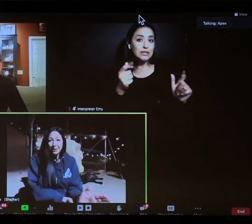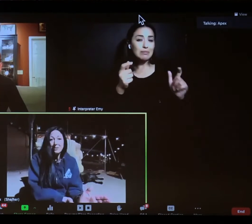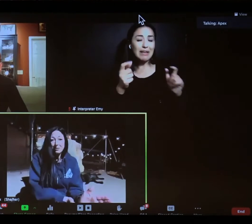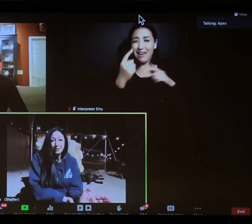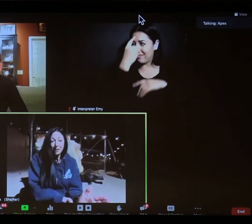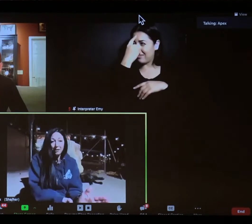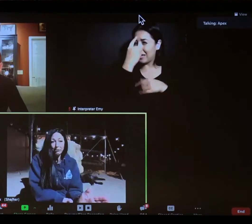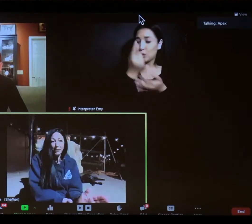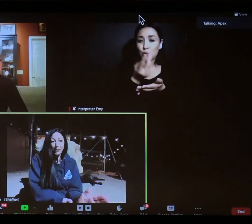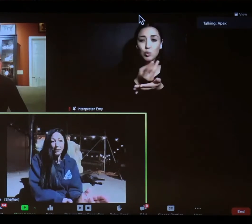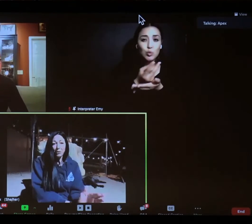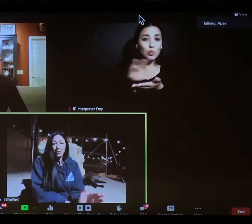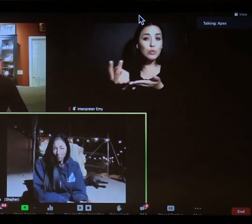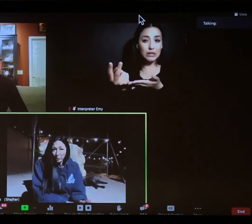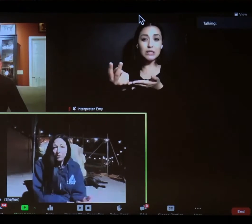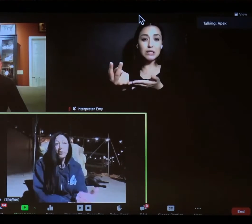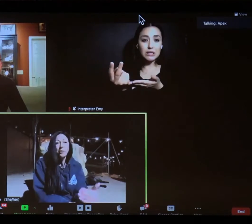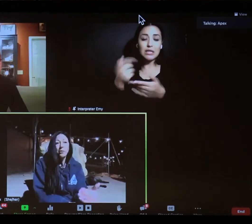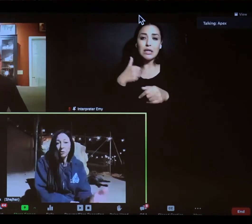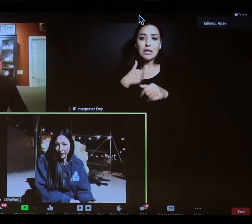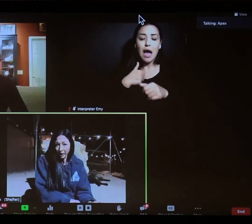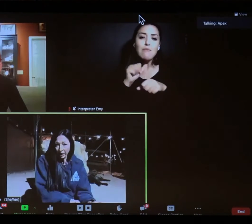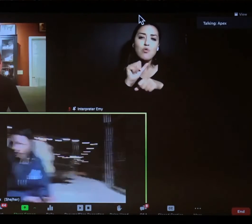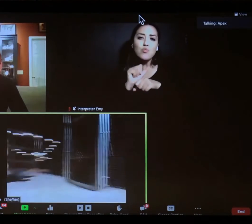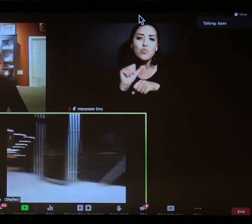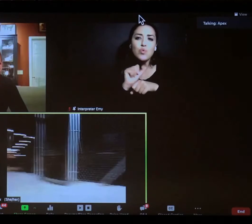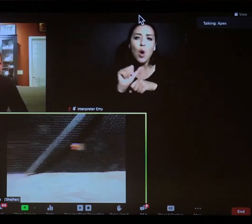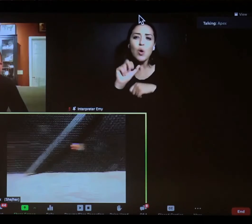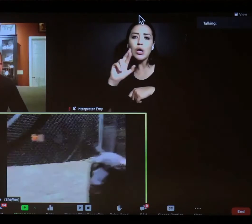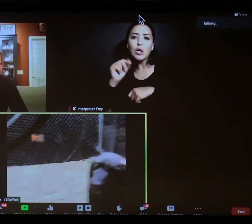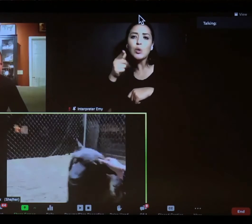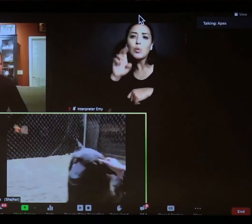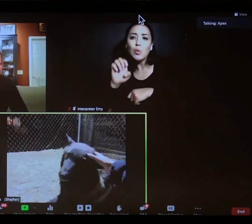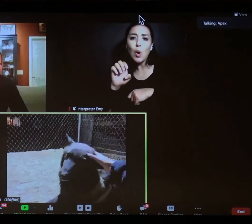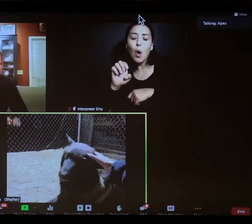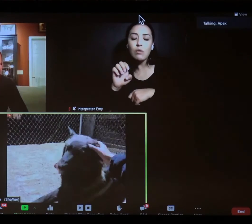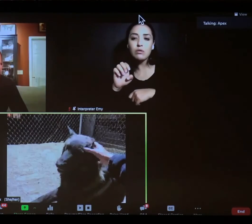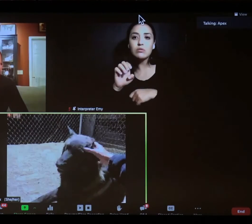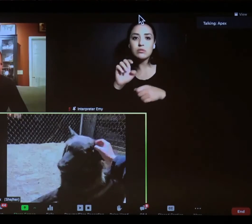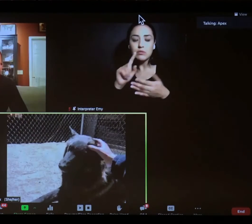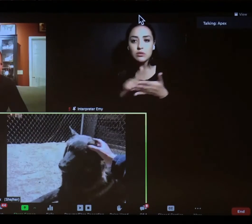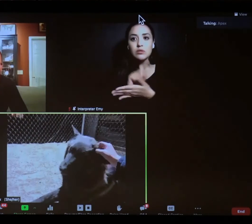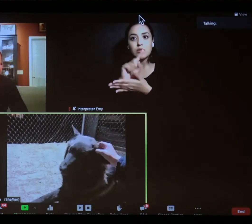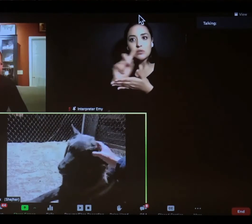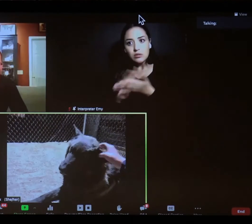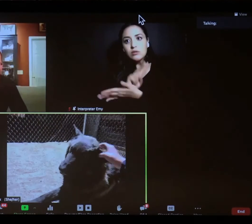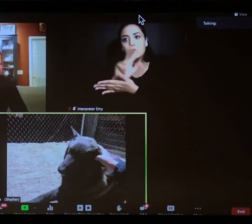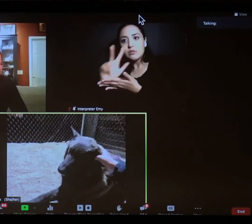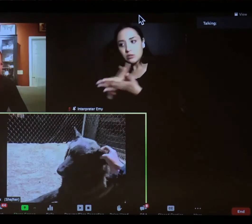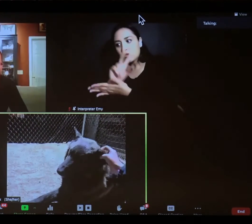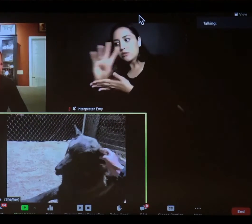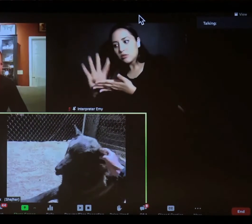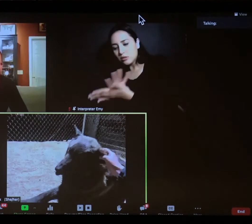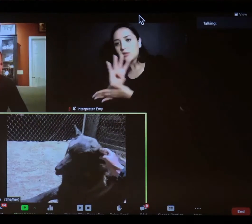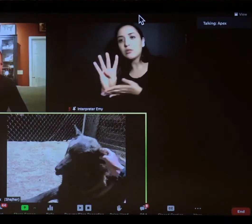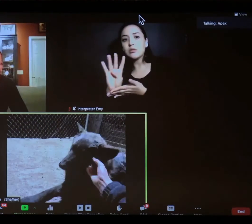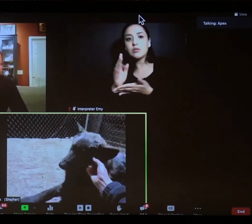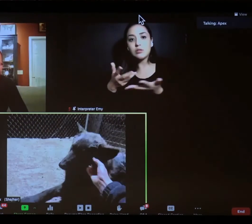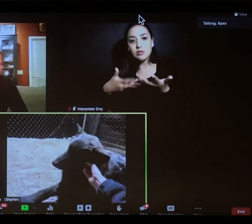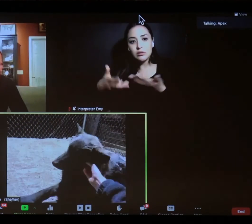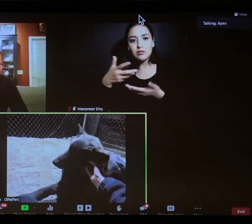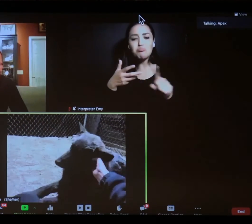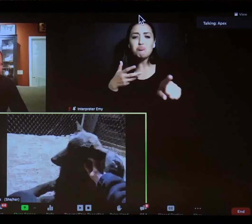weeks of my working with Rogue every day for hours to build trust and have her allow me